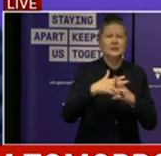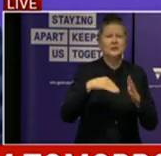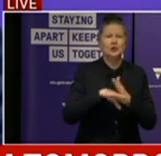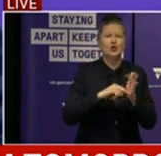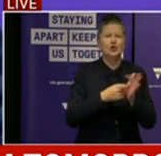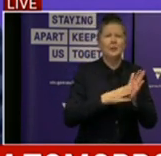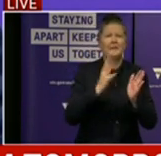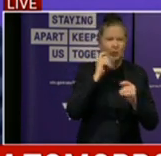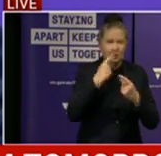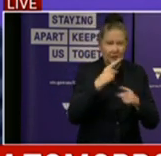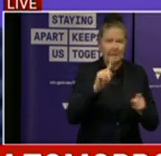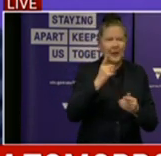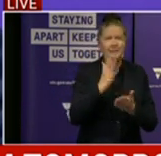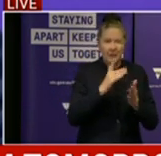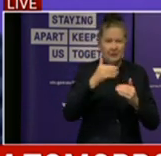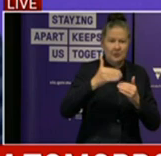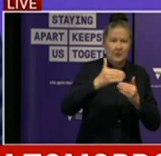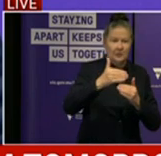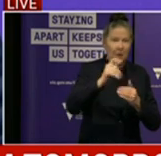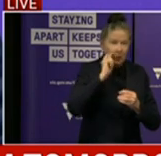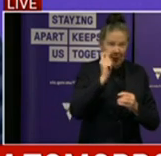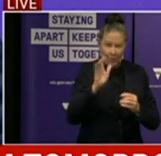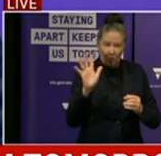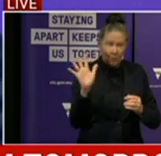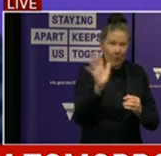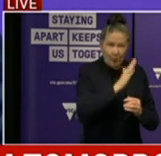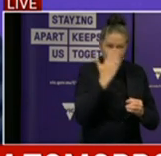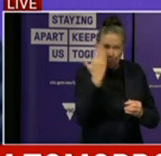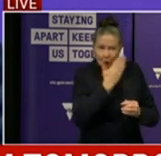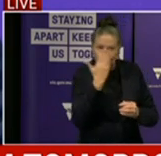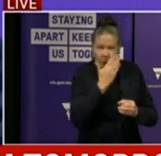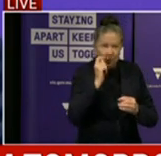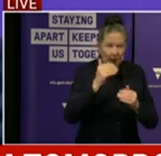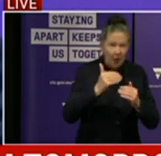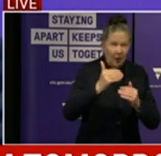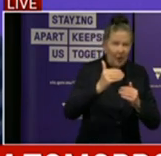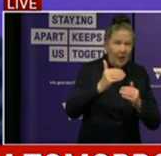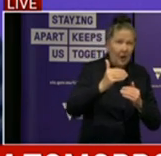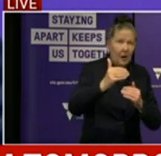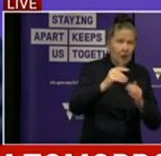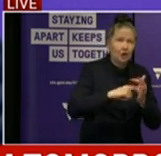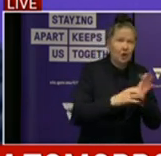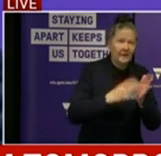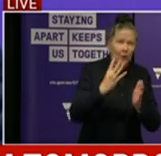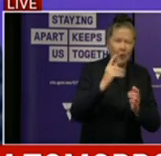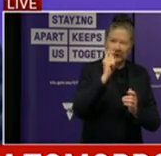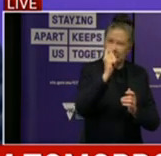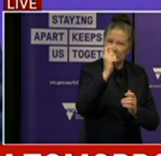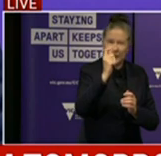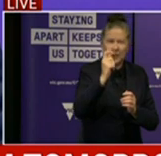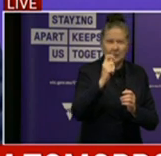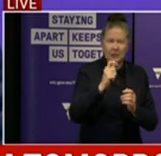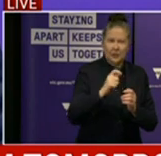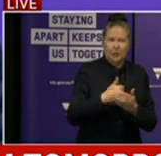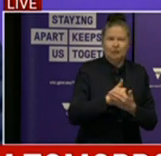all classes, all schools across regional Victoria will have as close to a normal term 4 as we can